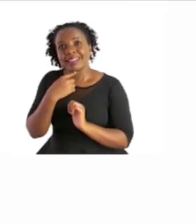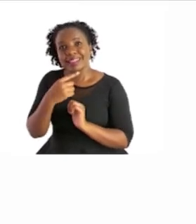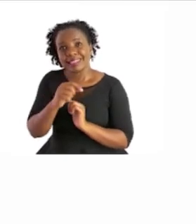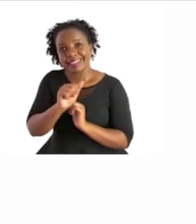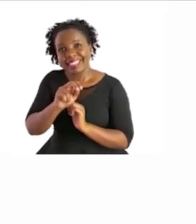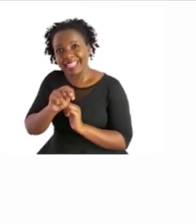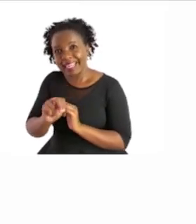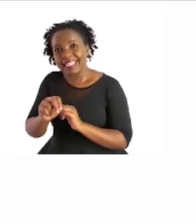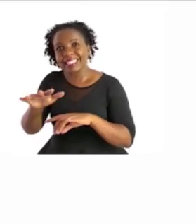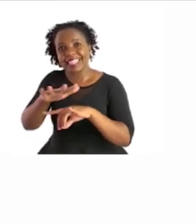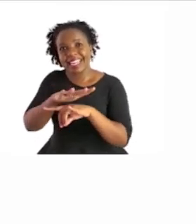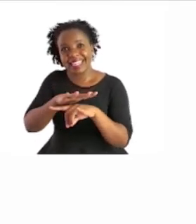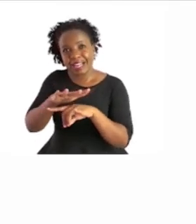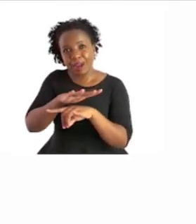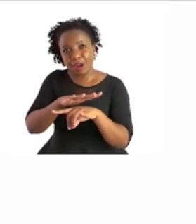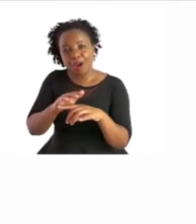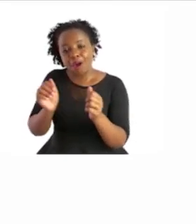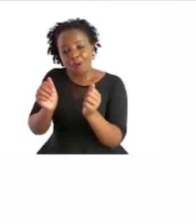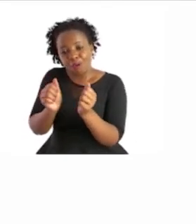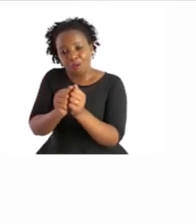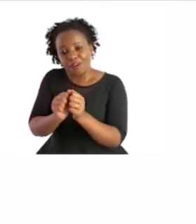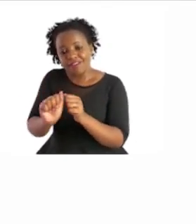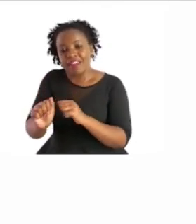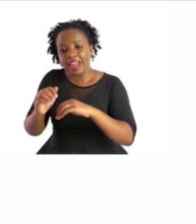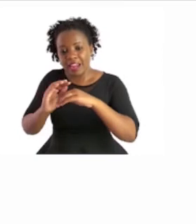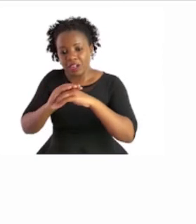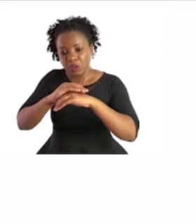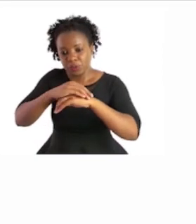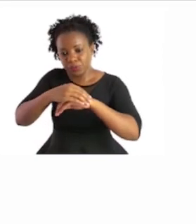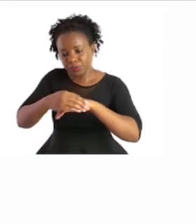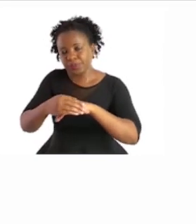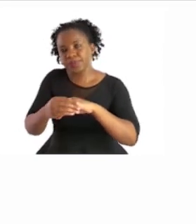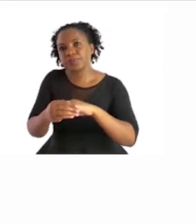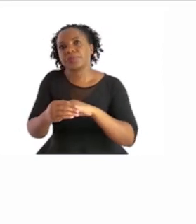The tortoise is an animal with a shell.